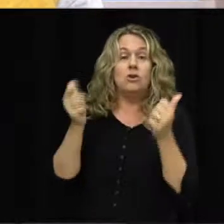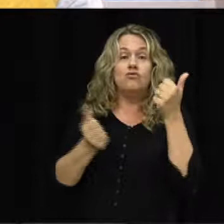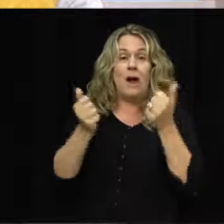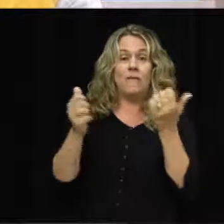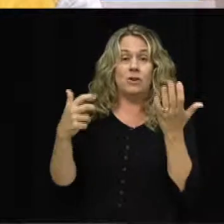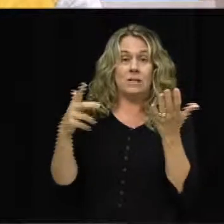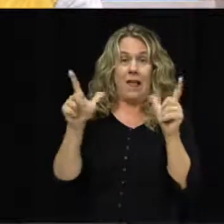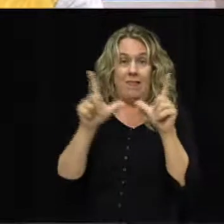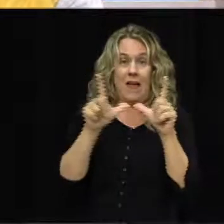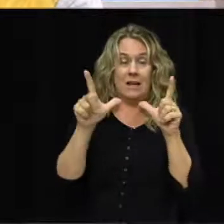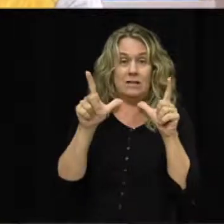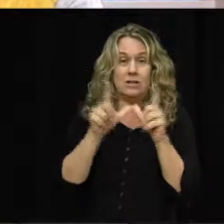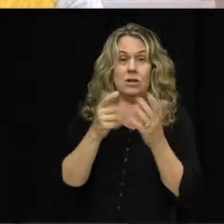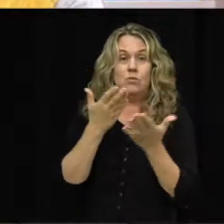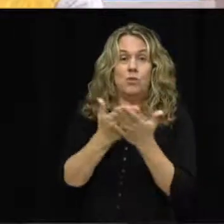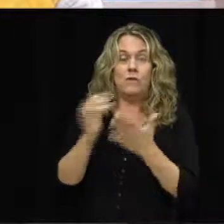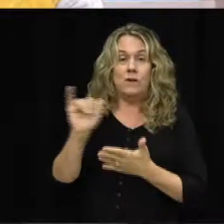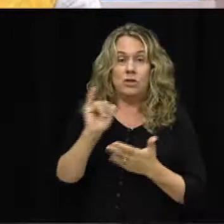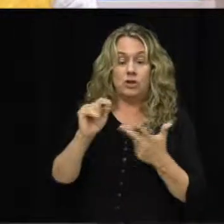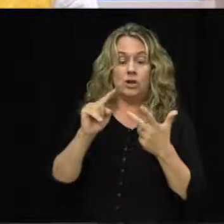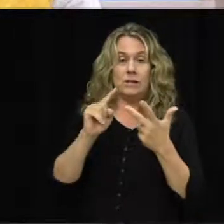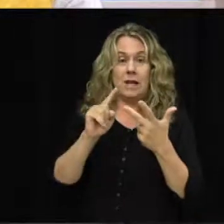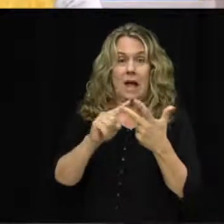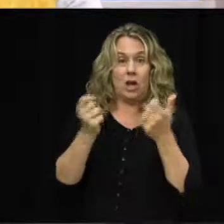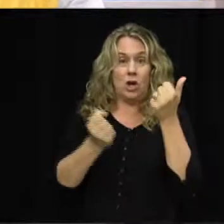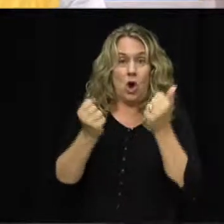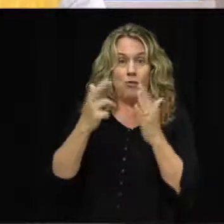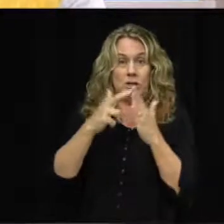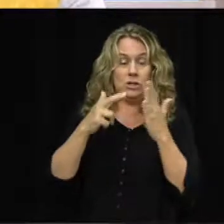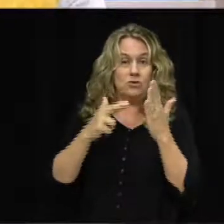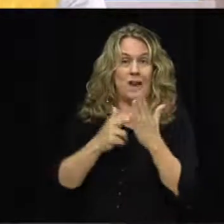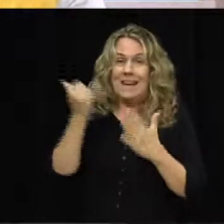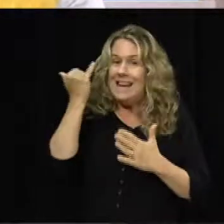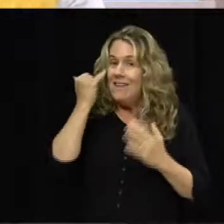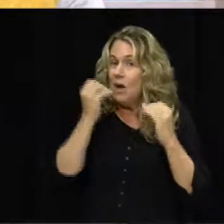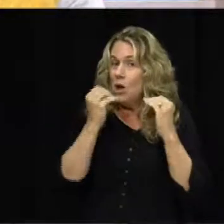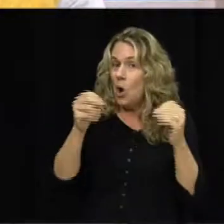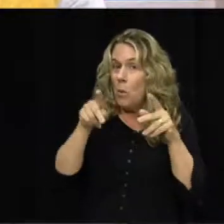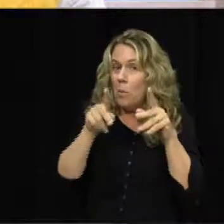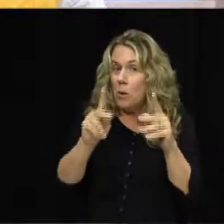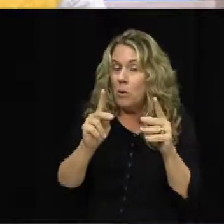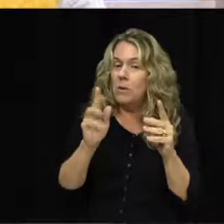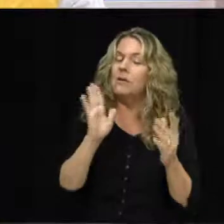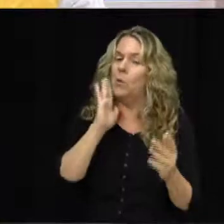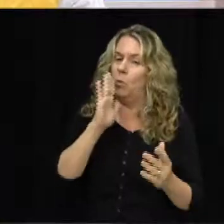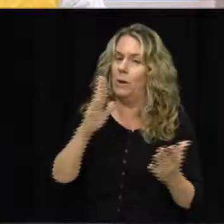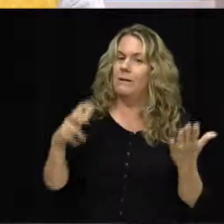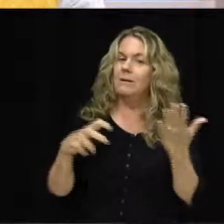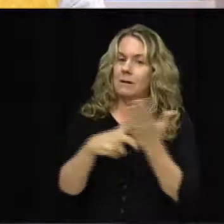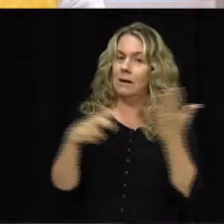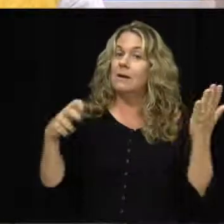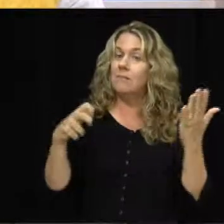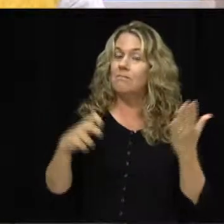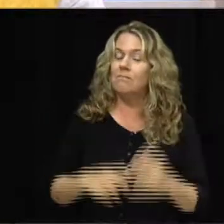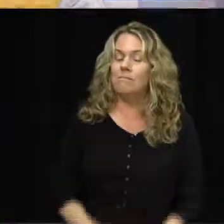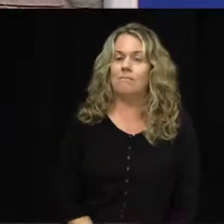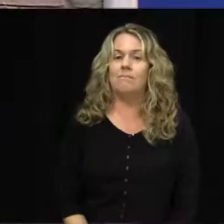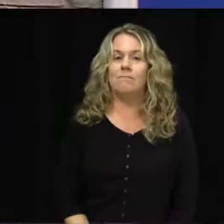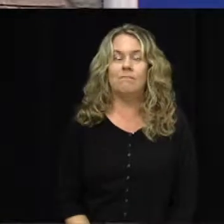of insurance, and your car registration to receive your permit. Cars that don't display a permit are going to be given a